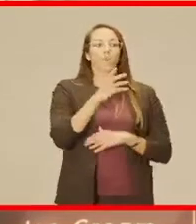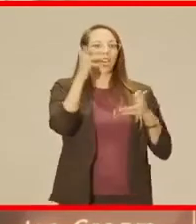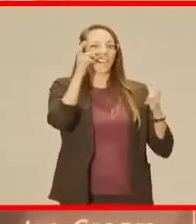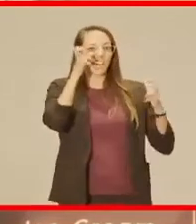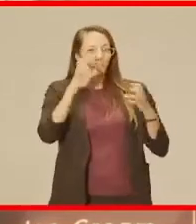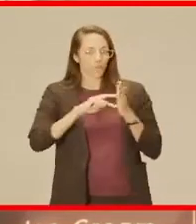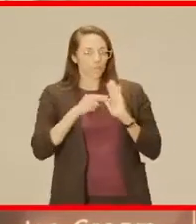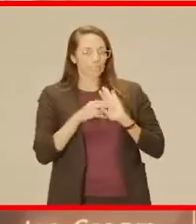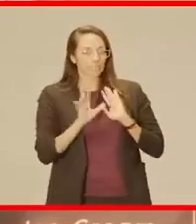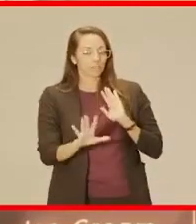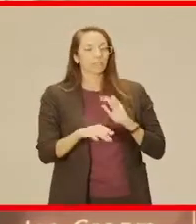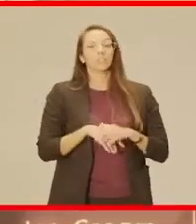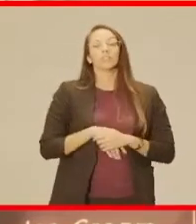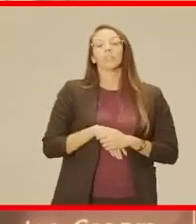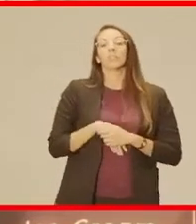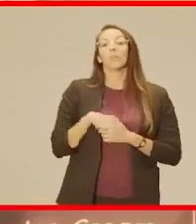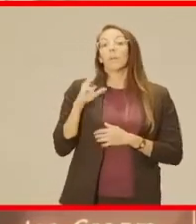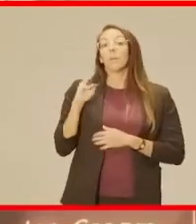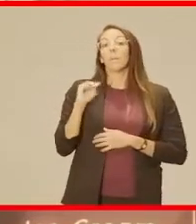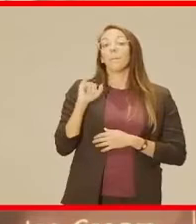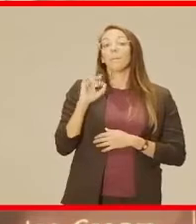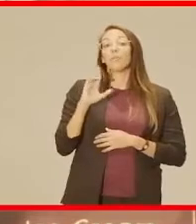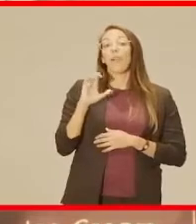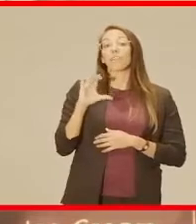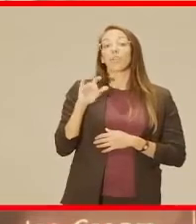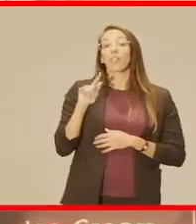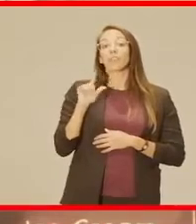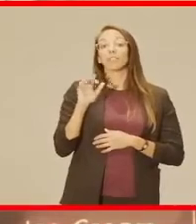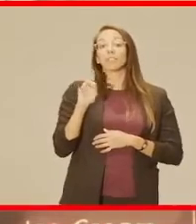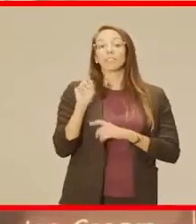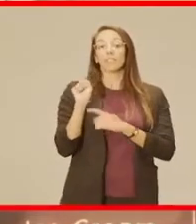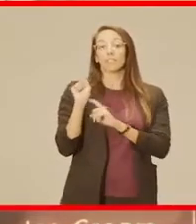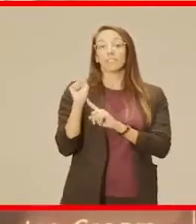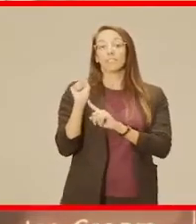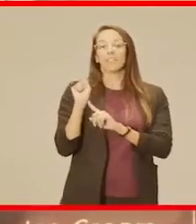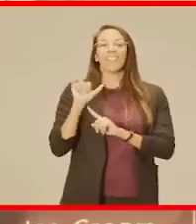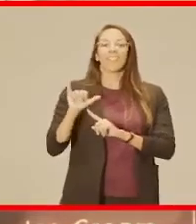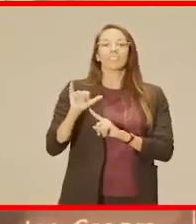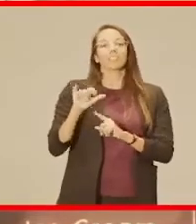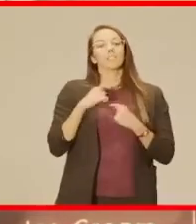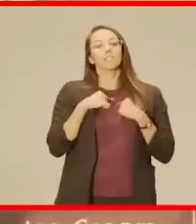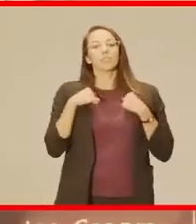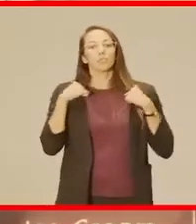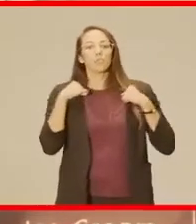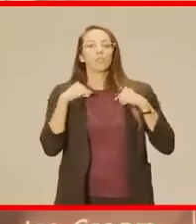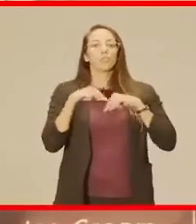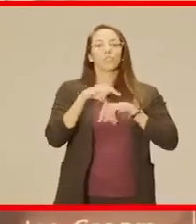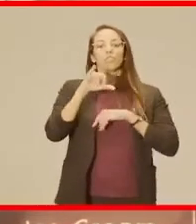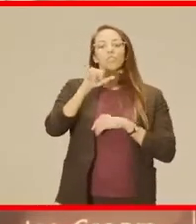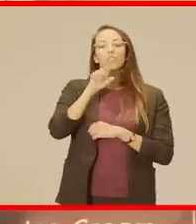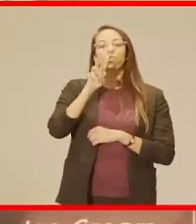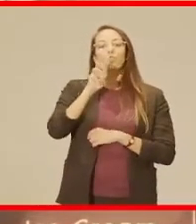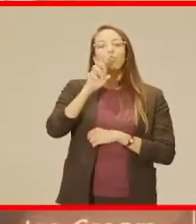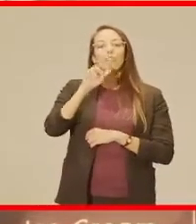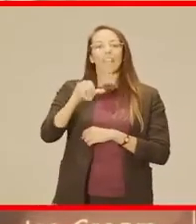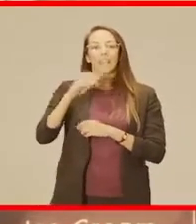are jewelry that are powered by little creatures called kwamis.